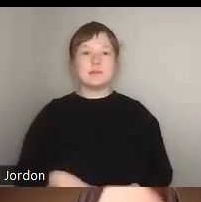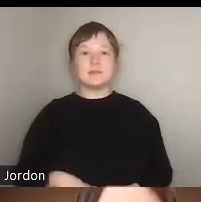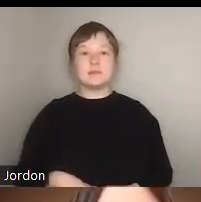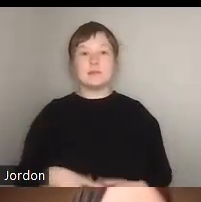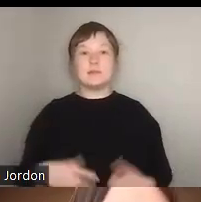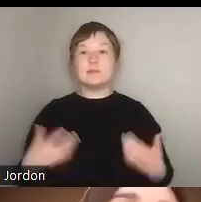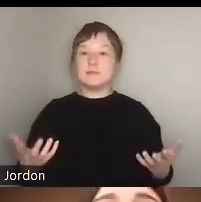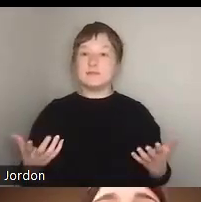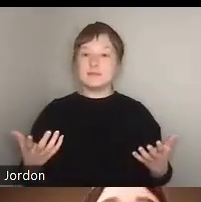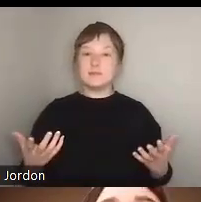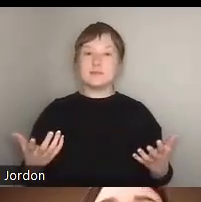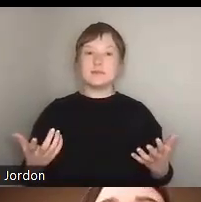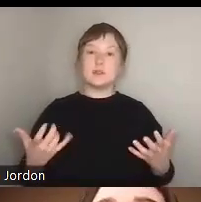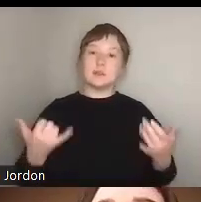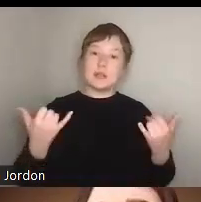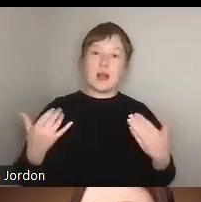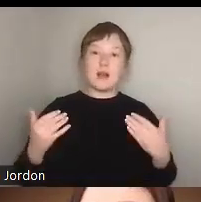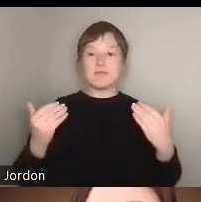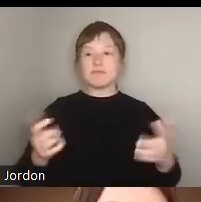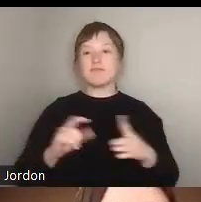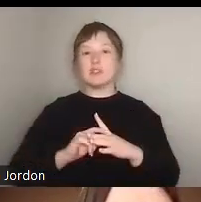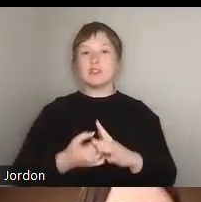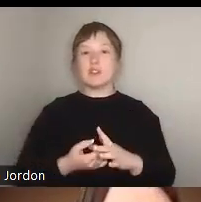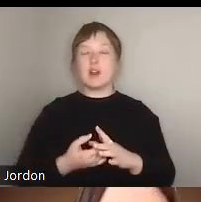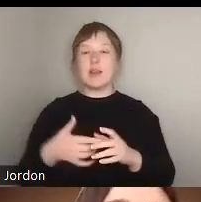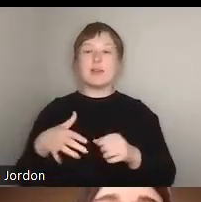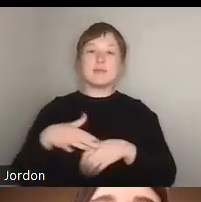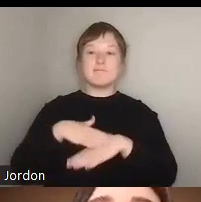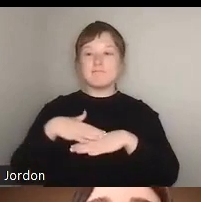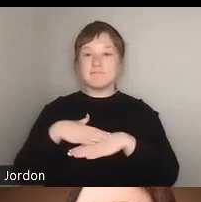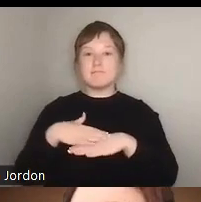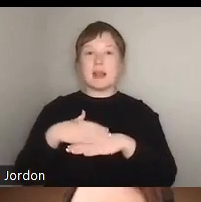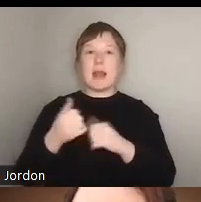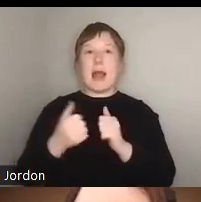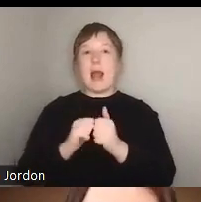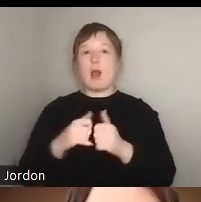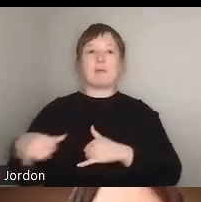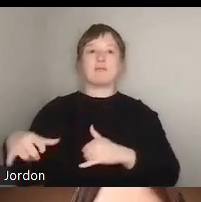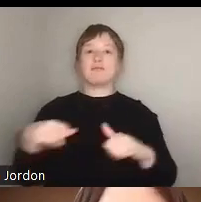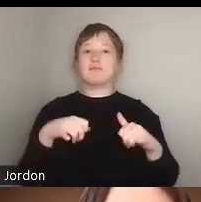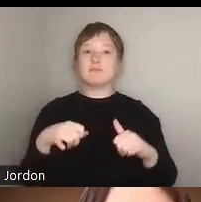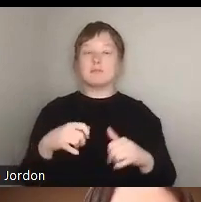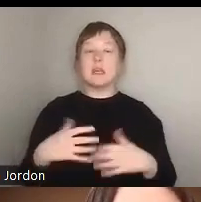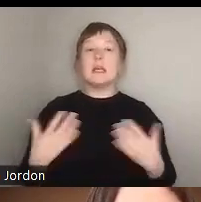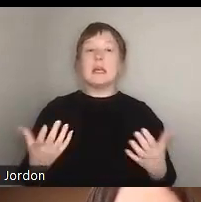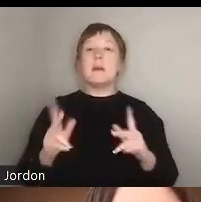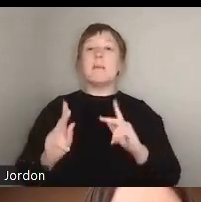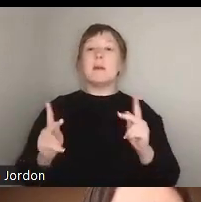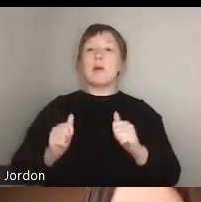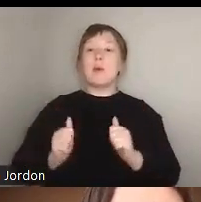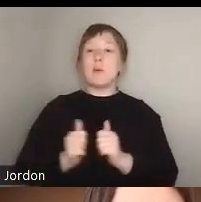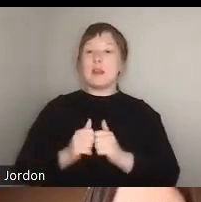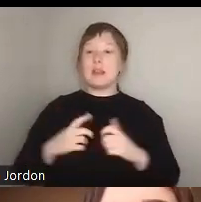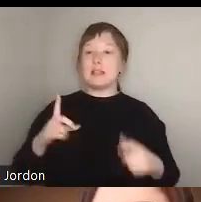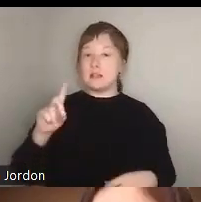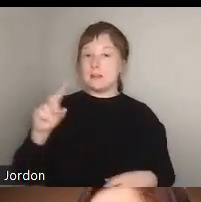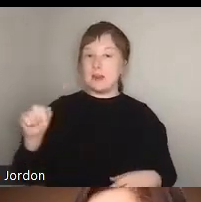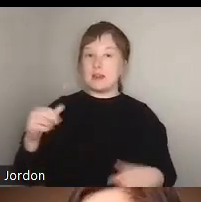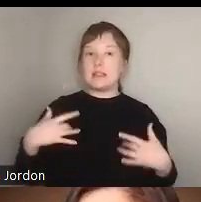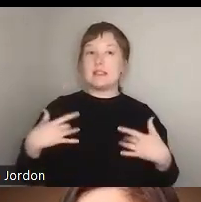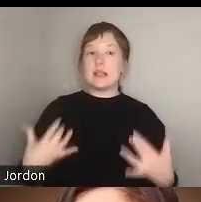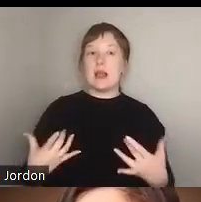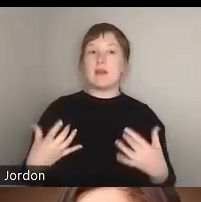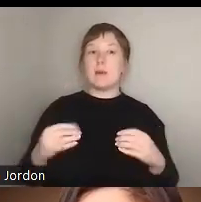All right, so kicking it off, we're going to talk about the overview and the prevalence. So people with disabilities are victims of violent crimes at